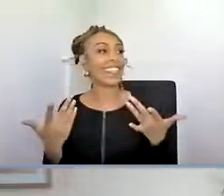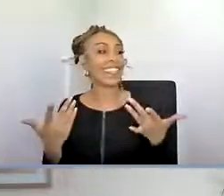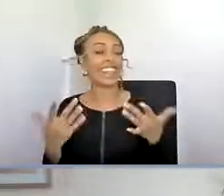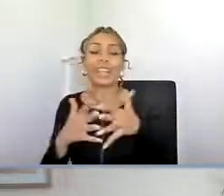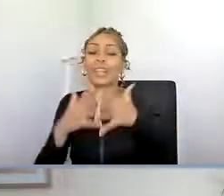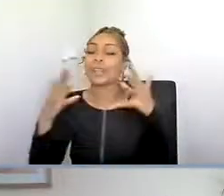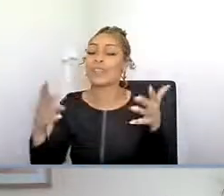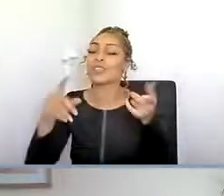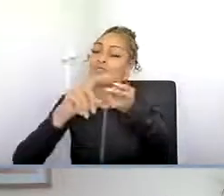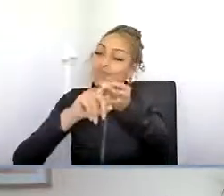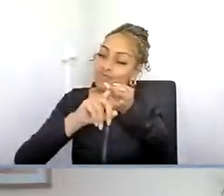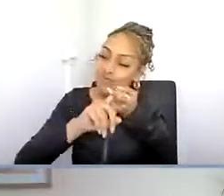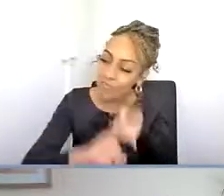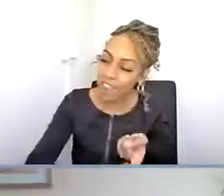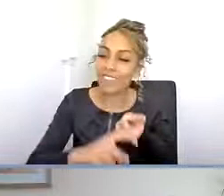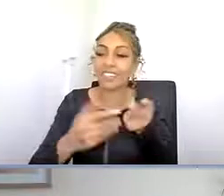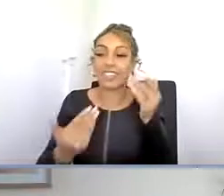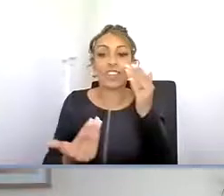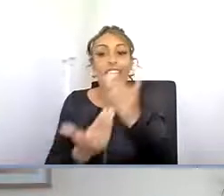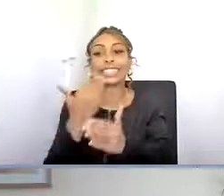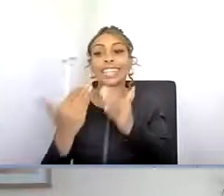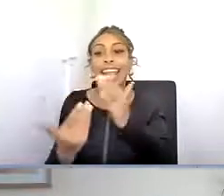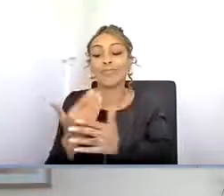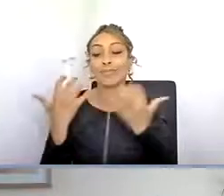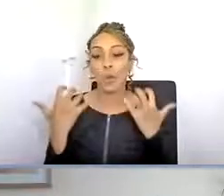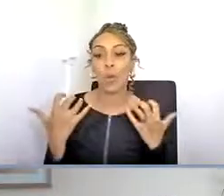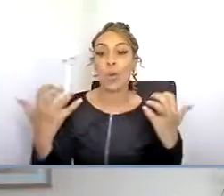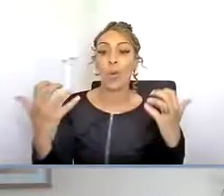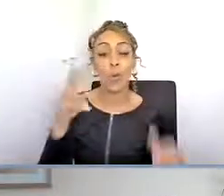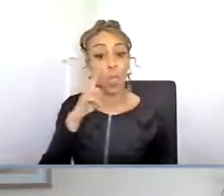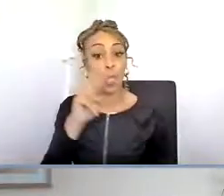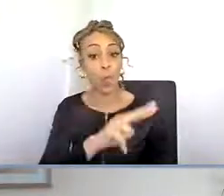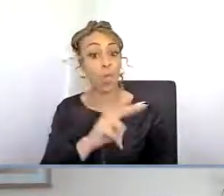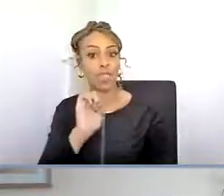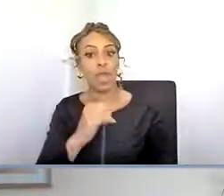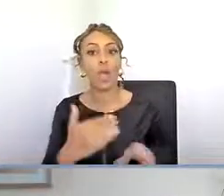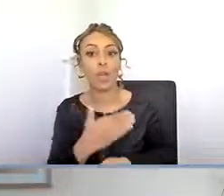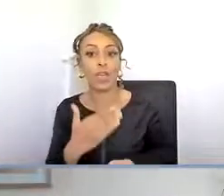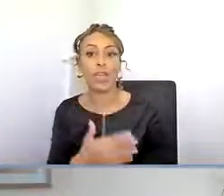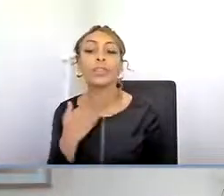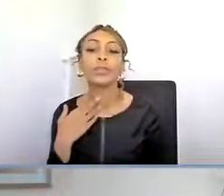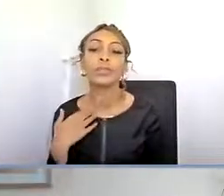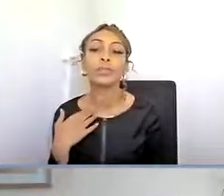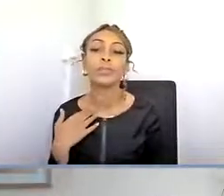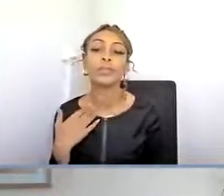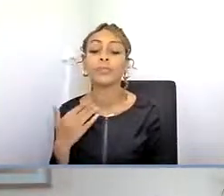huge relevance for a contemporary audience. I think looking at this work might prompt people to